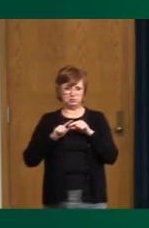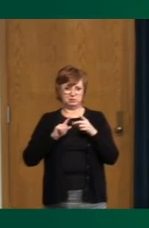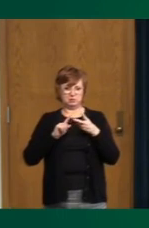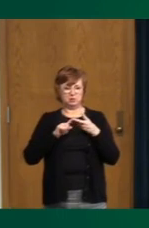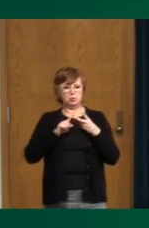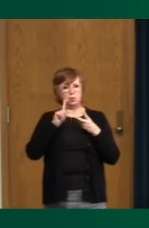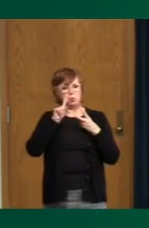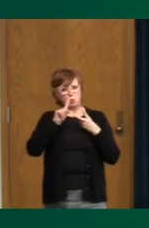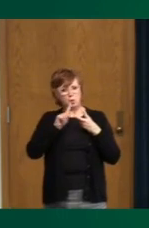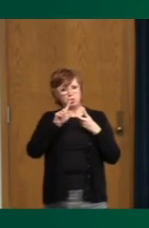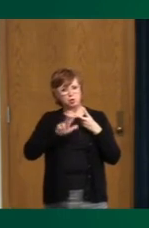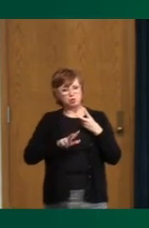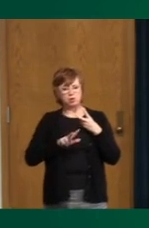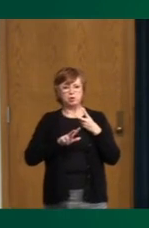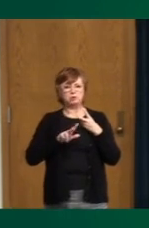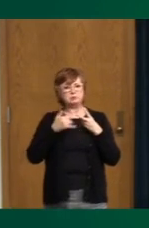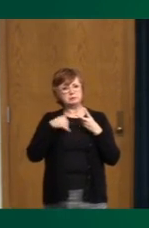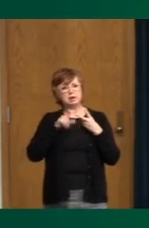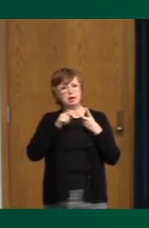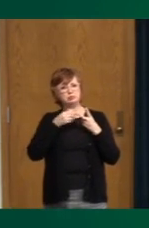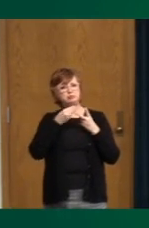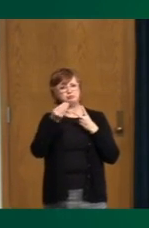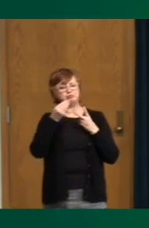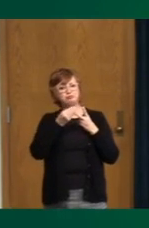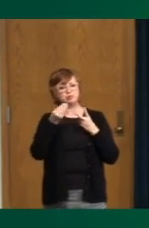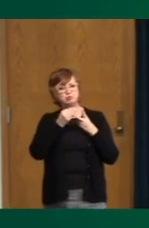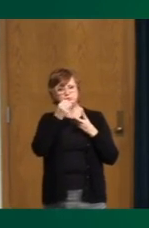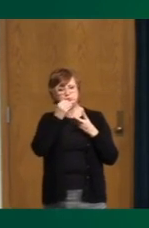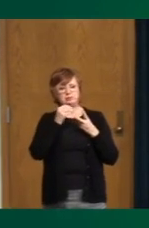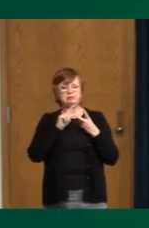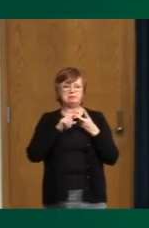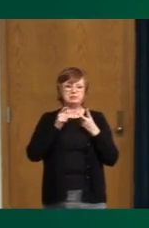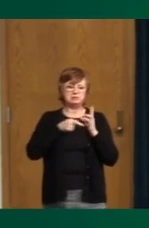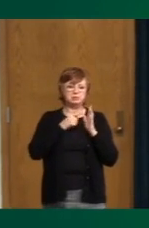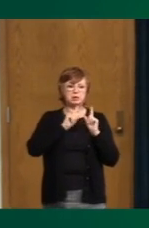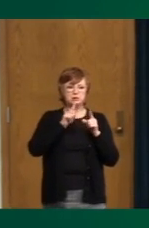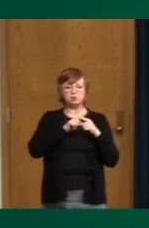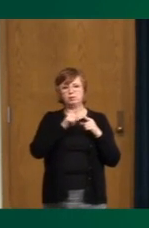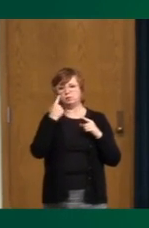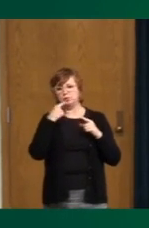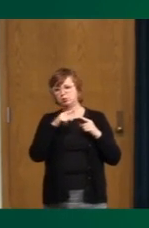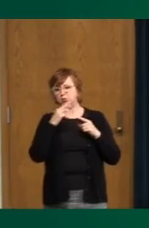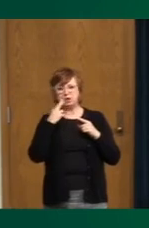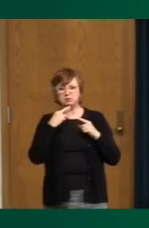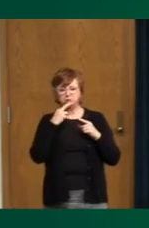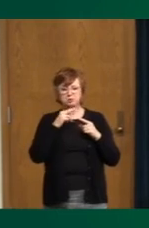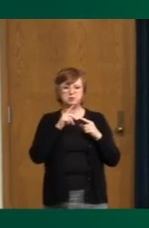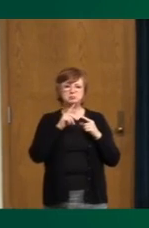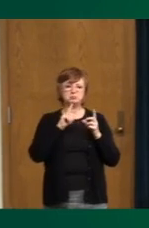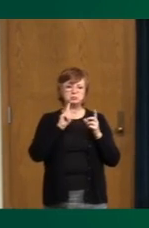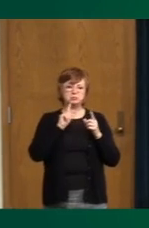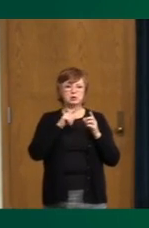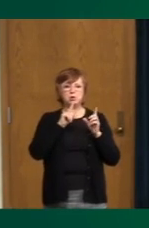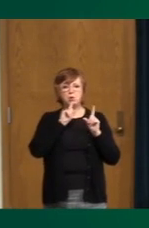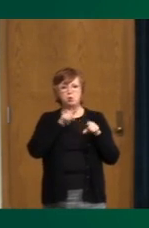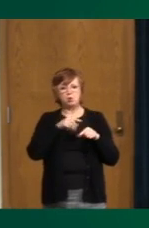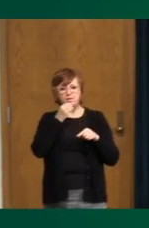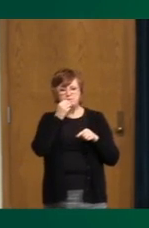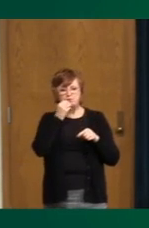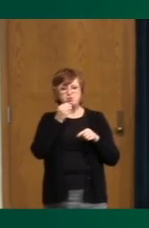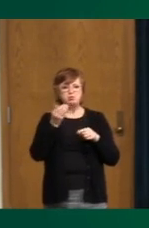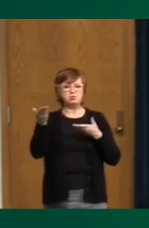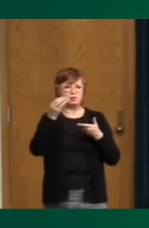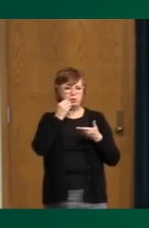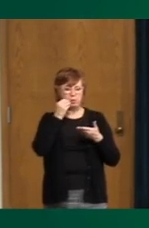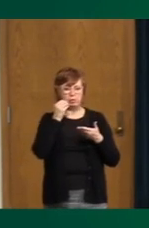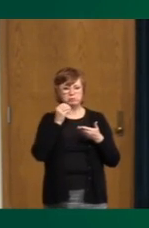bit, maybe grocery shopping, maybe occasionally going to a restaurant, occasionally ordering takeout. Still, pretty slow, pretty